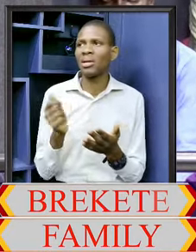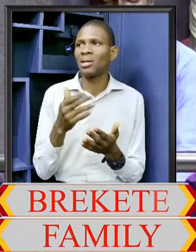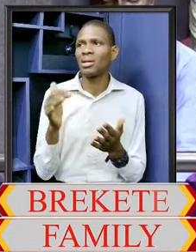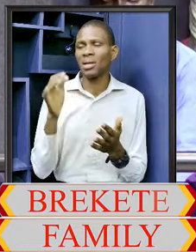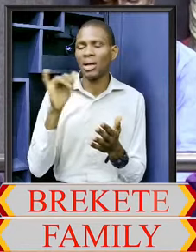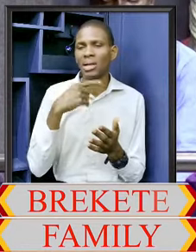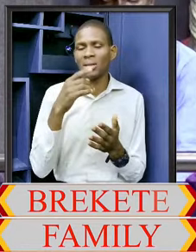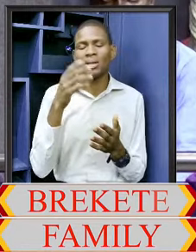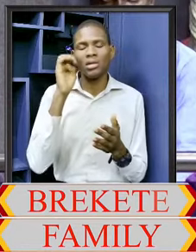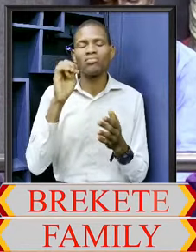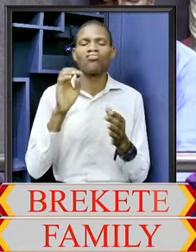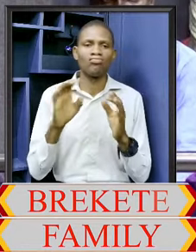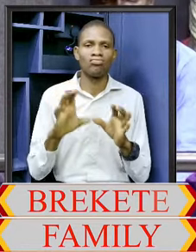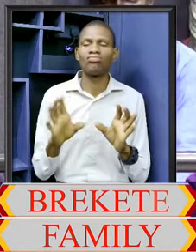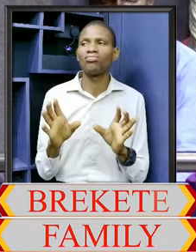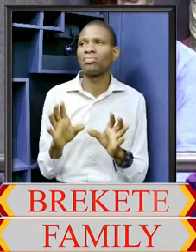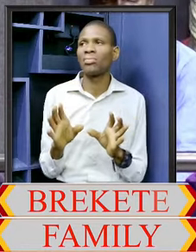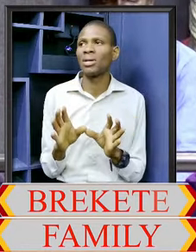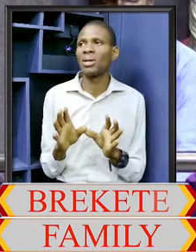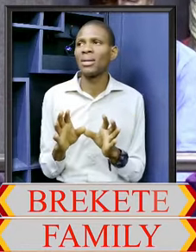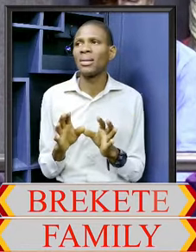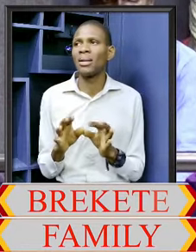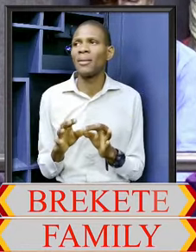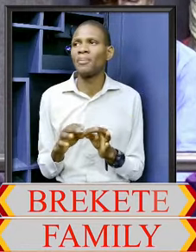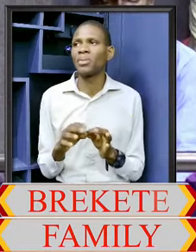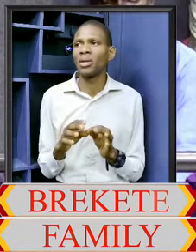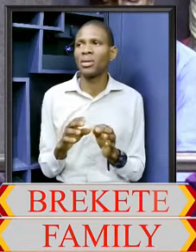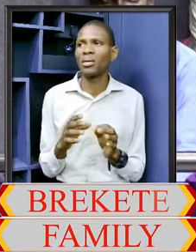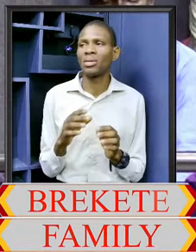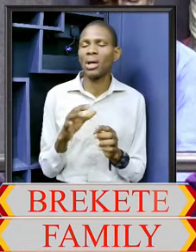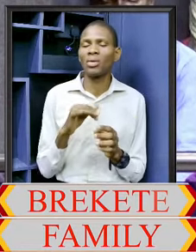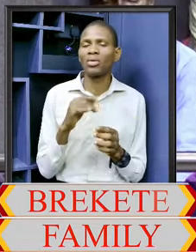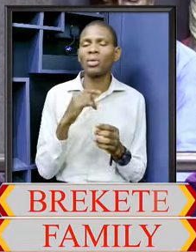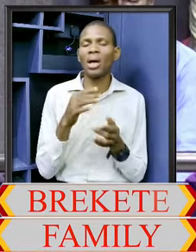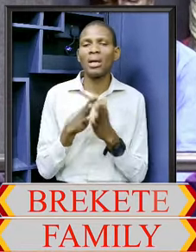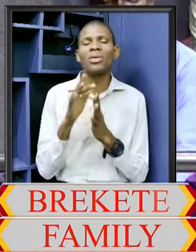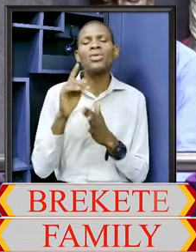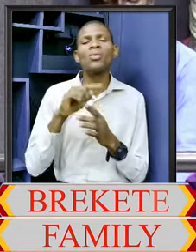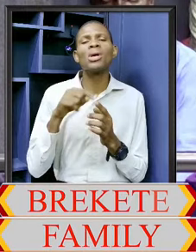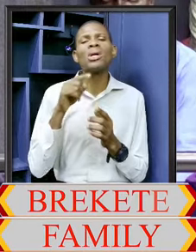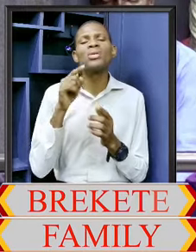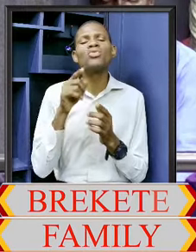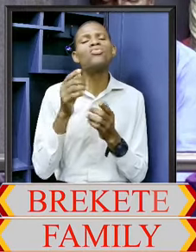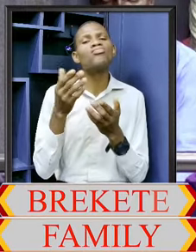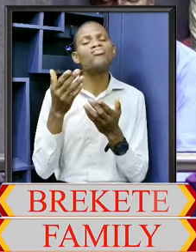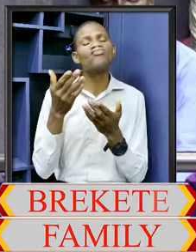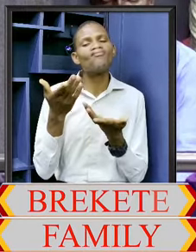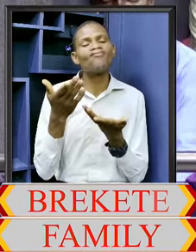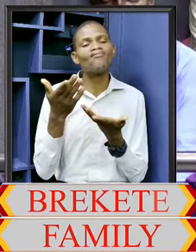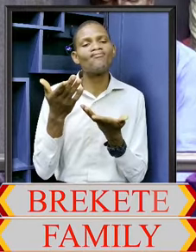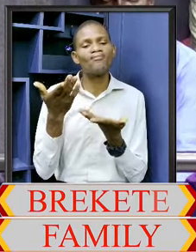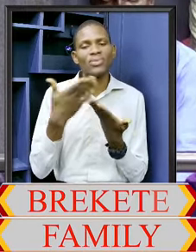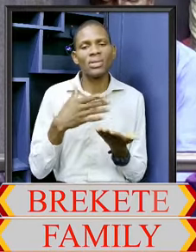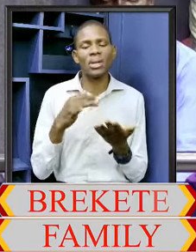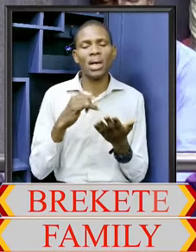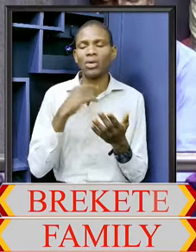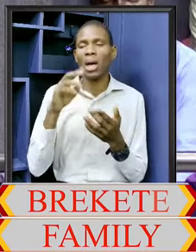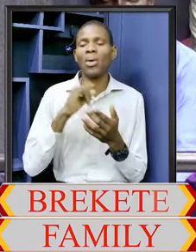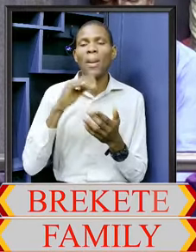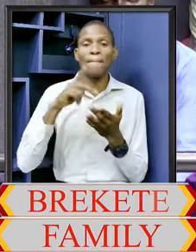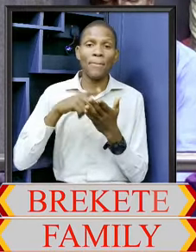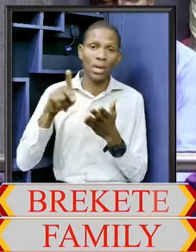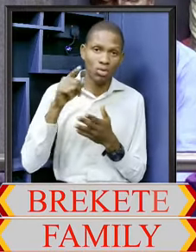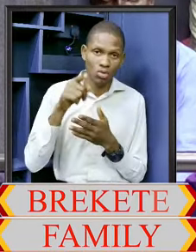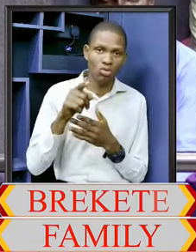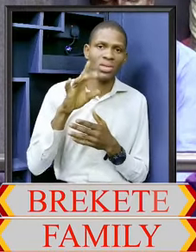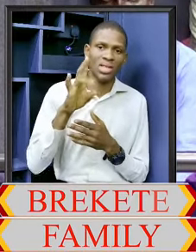do anything. I said they do. So he now signed it. I said, okay, when are you bringing it? So what I will give you, I will pay you 7.4 on